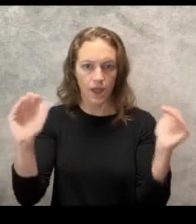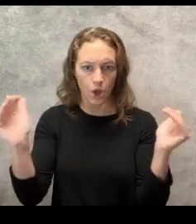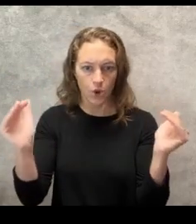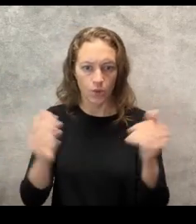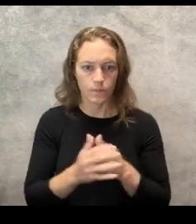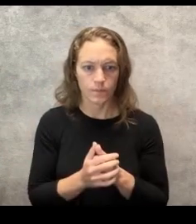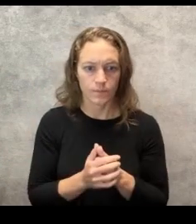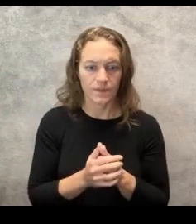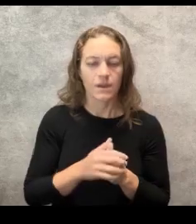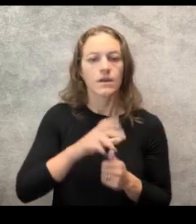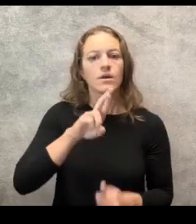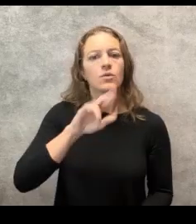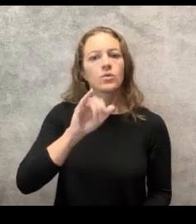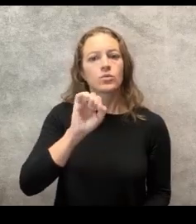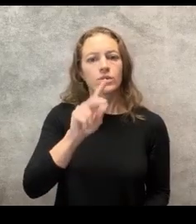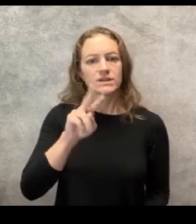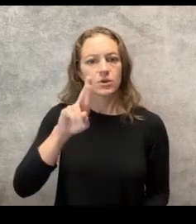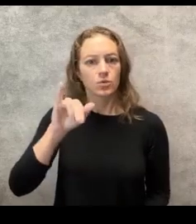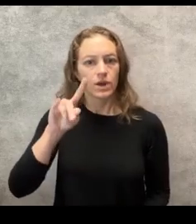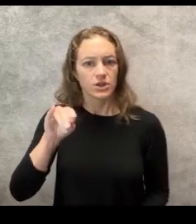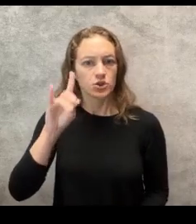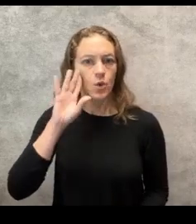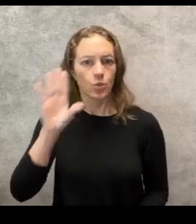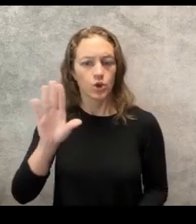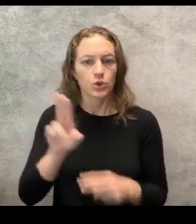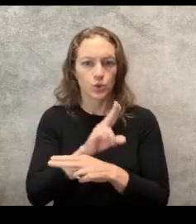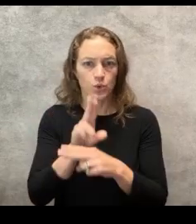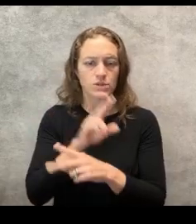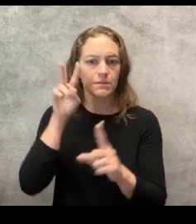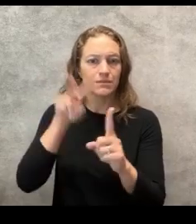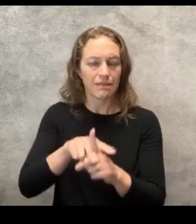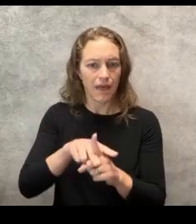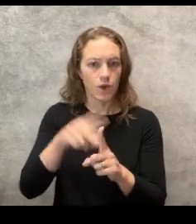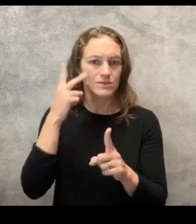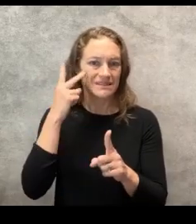determine if there is a disproportionate representation by race or